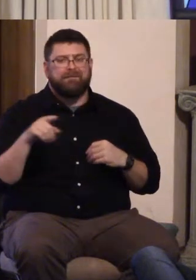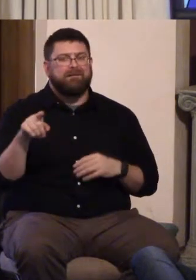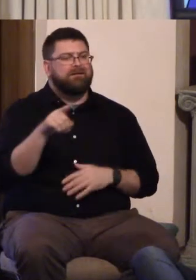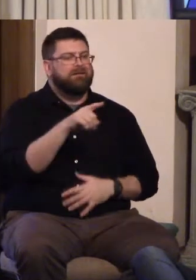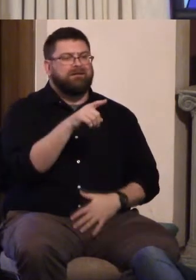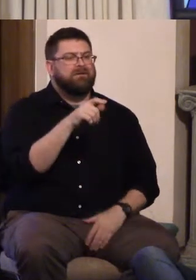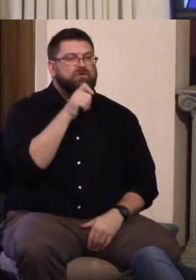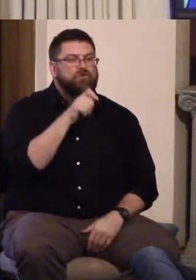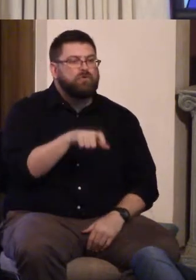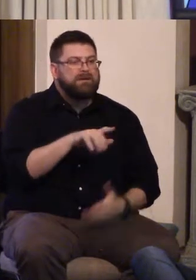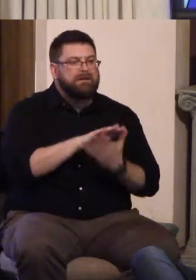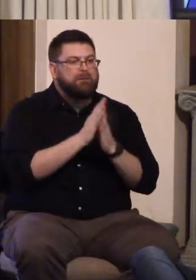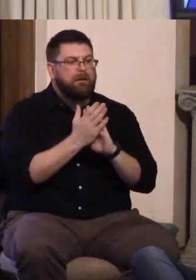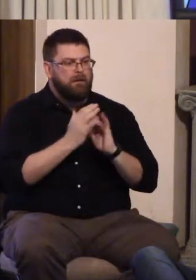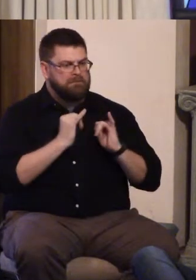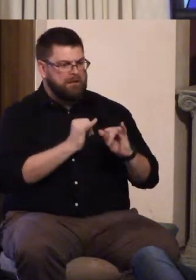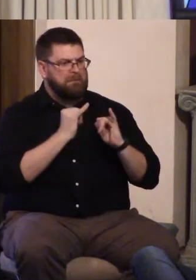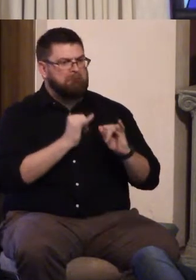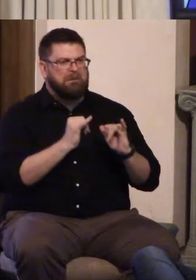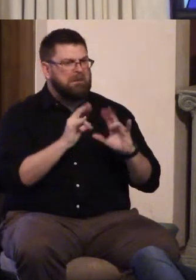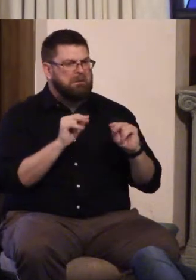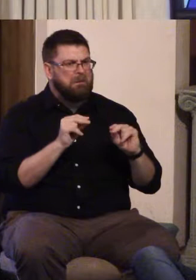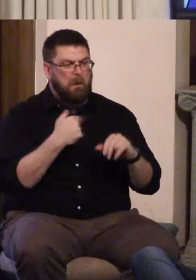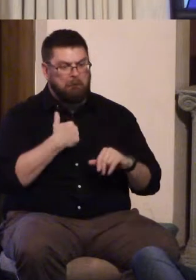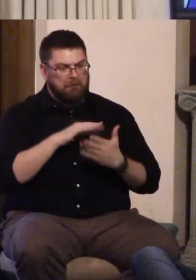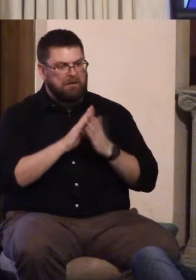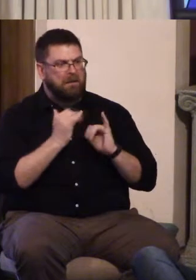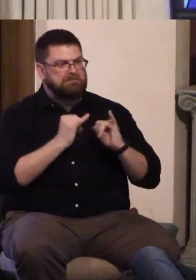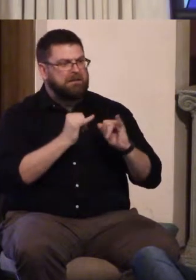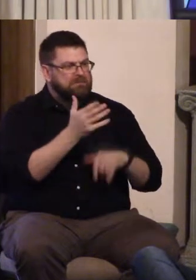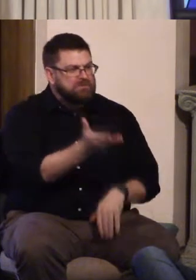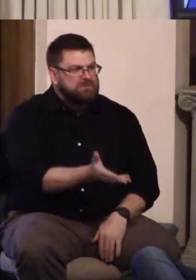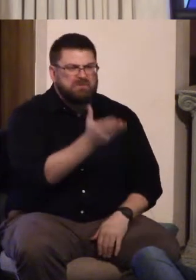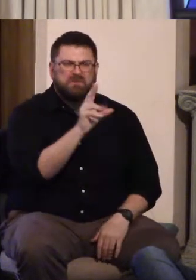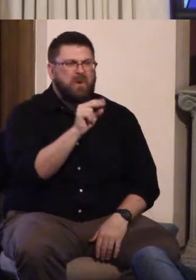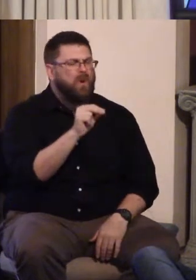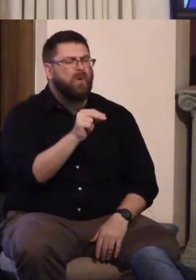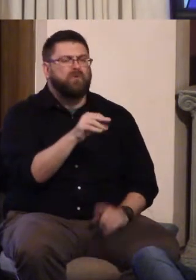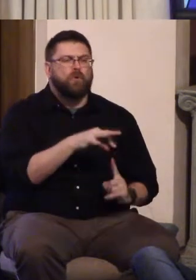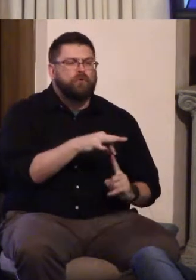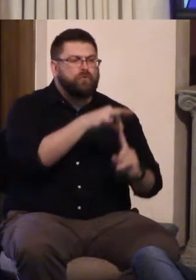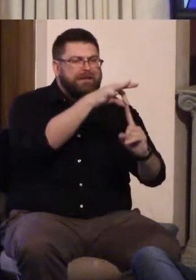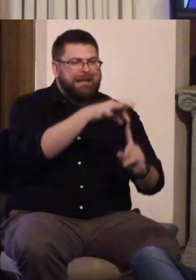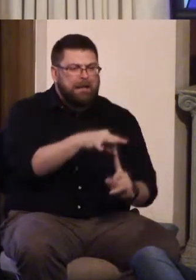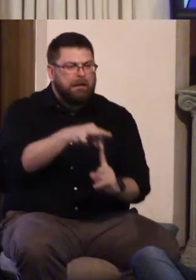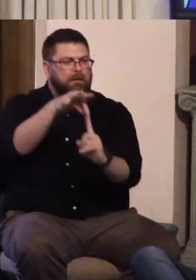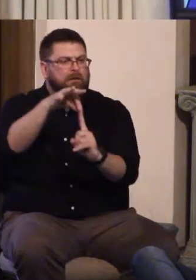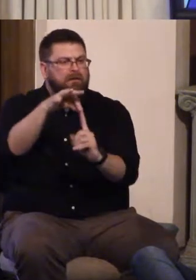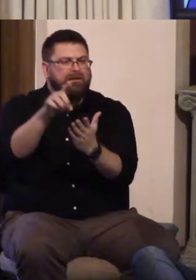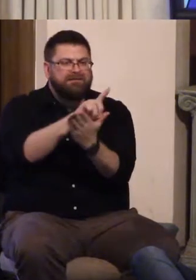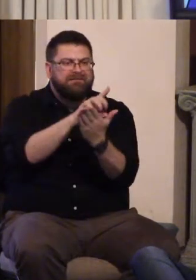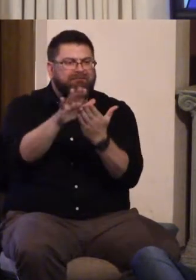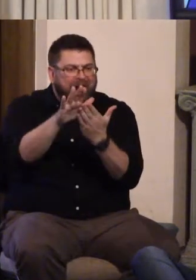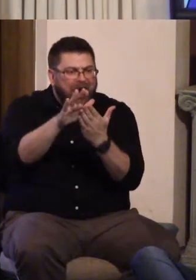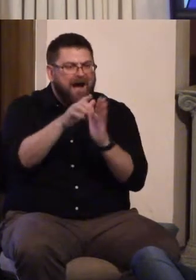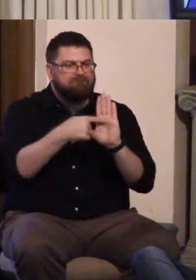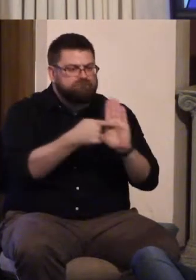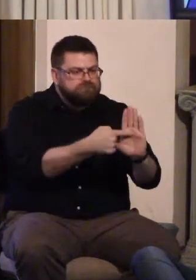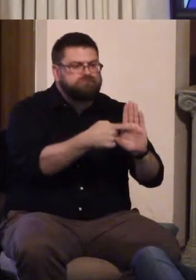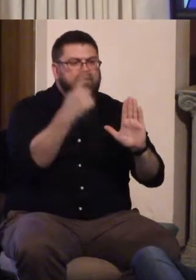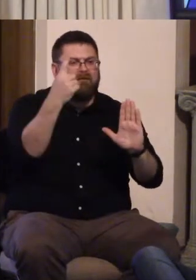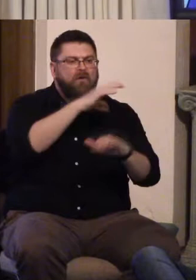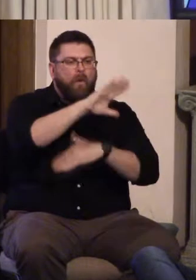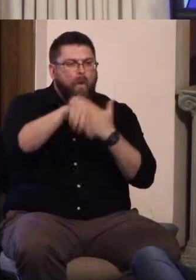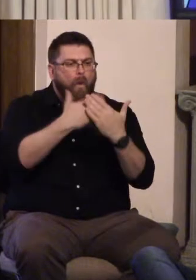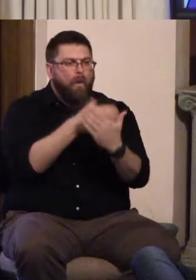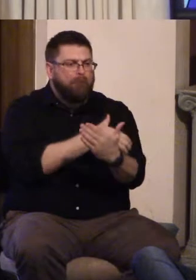accept wherever we are right now. You don't need to be like me. I don't need to be like you. We're each a